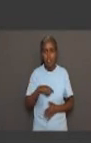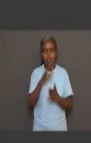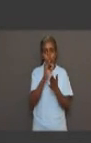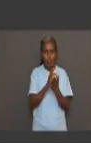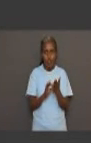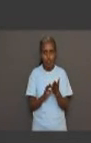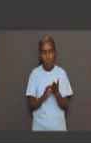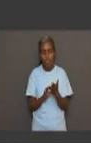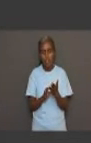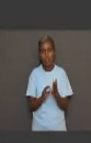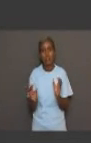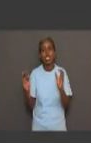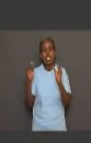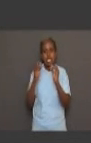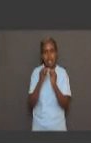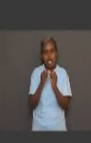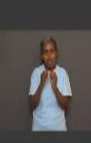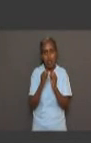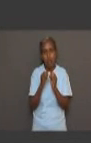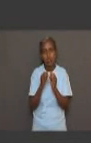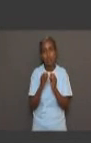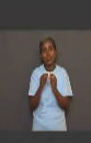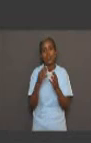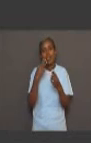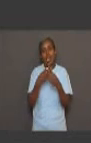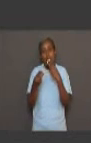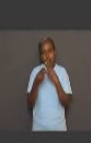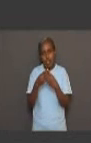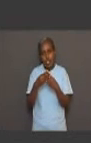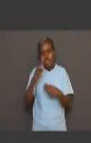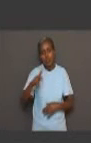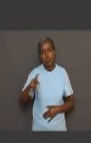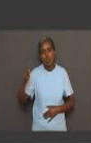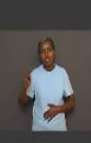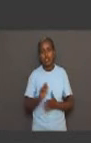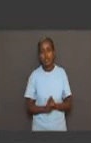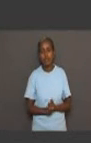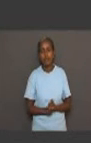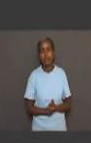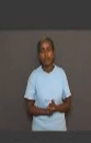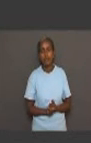our formula for the sum of arithmetic progressions.